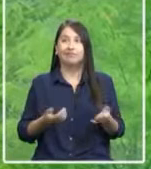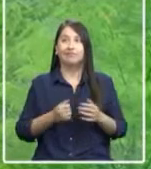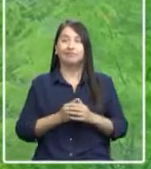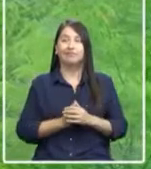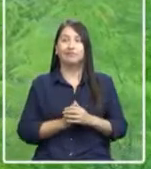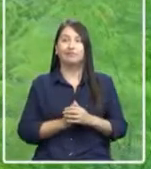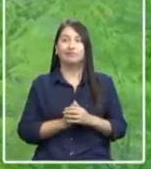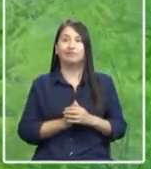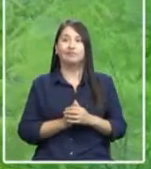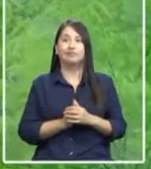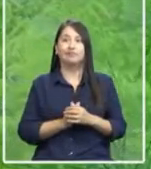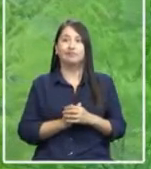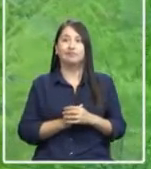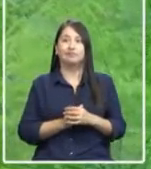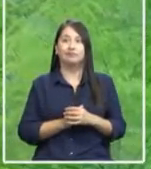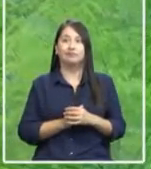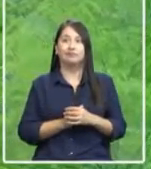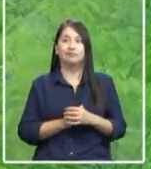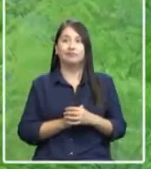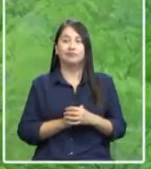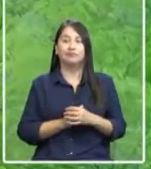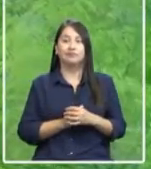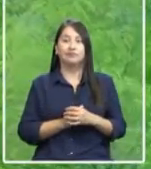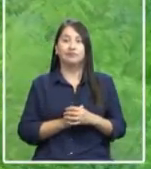There's a problem with my next slide.